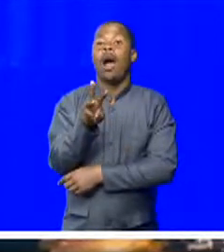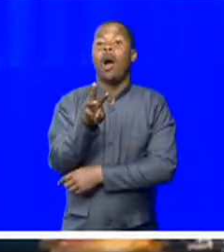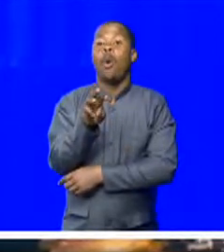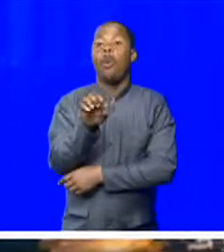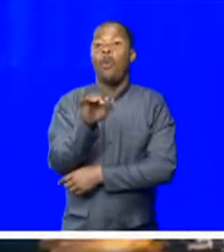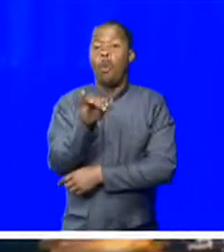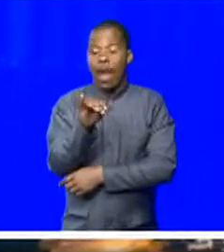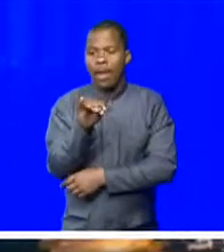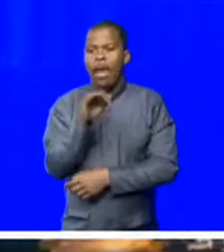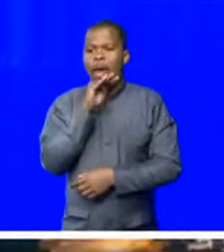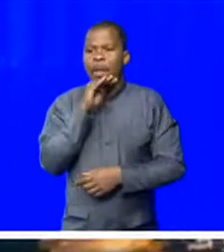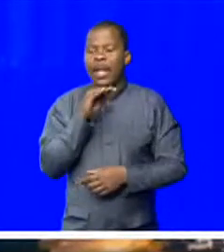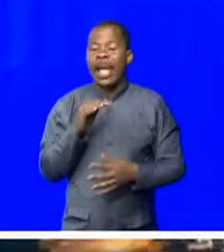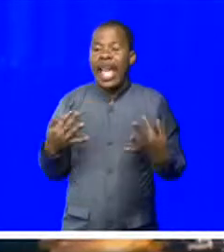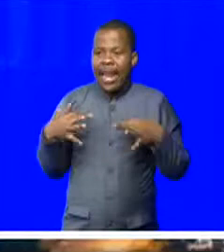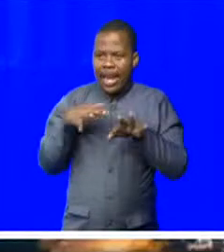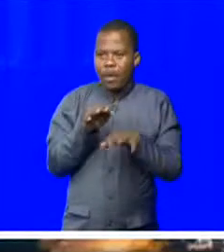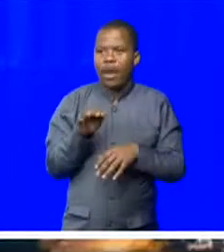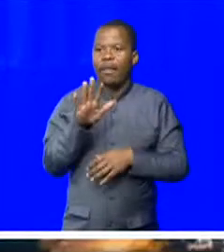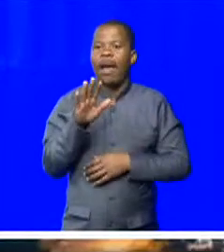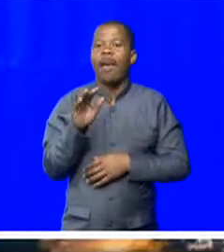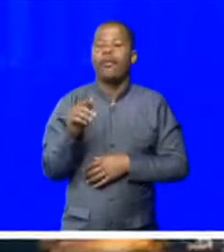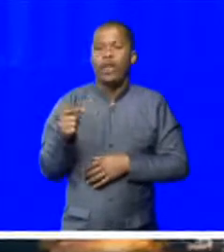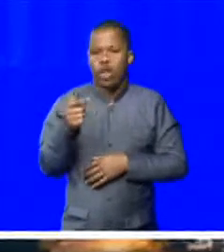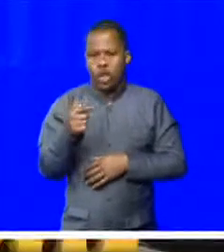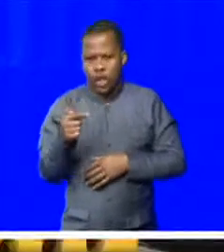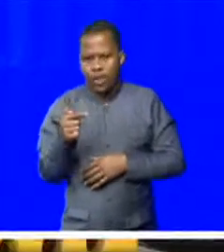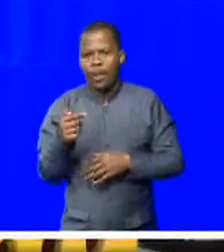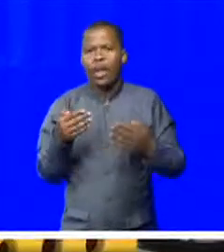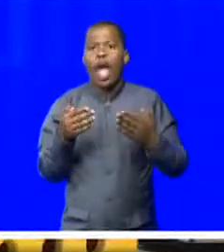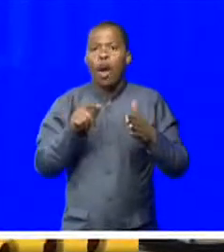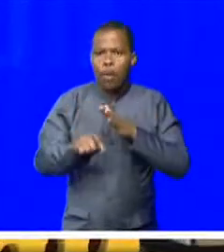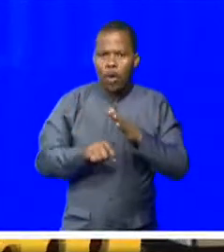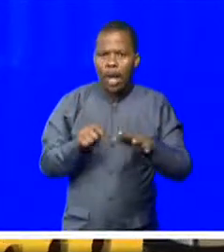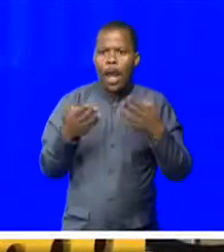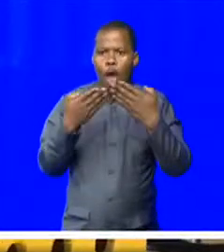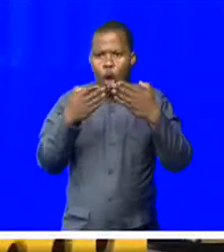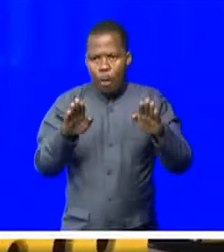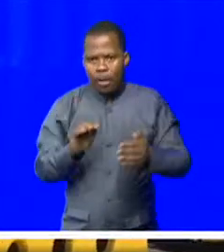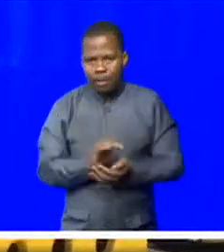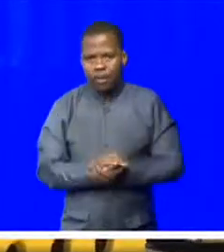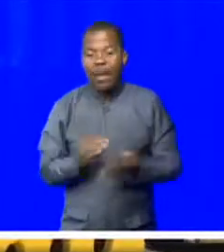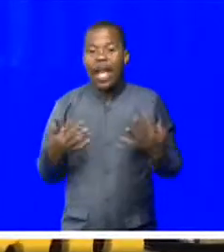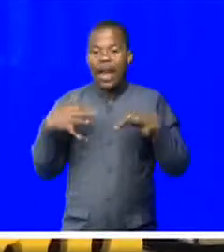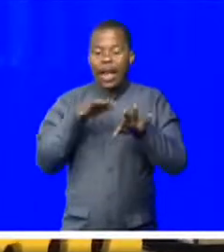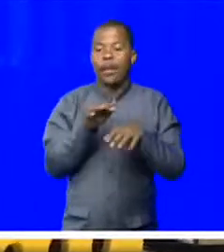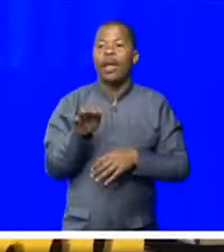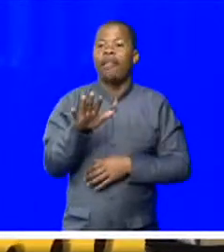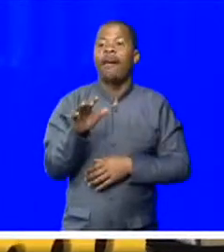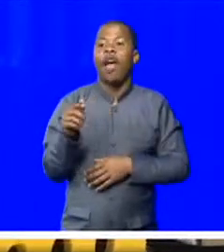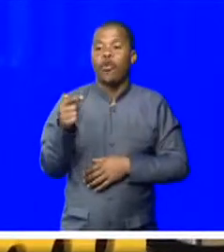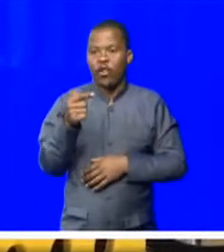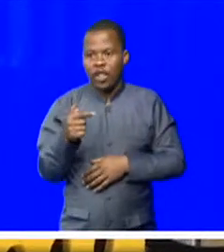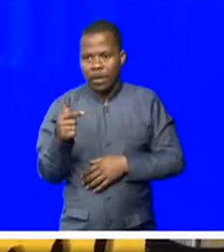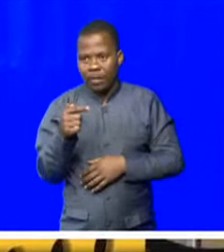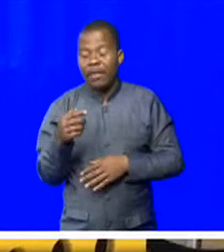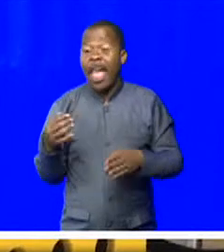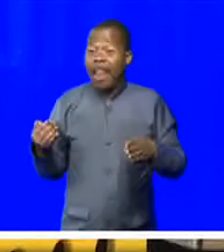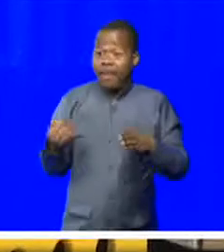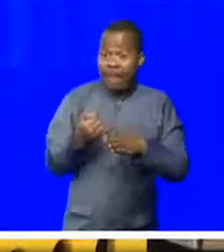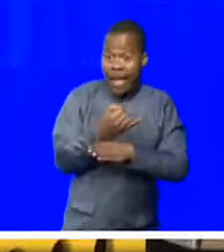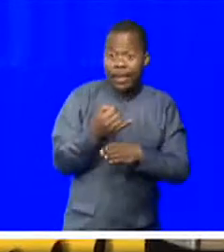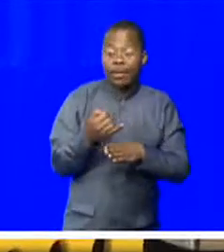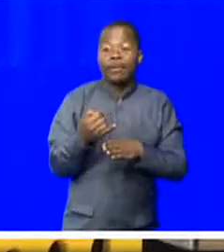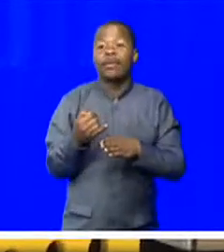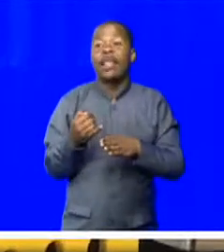company's head office in Eswatini, and we have a report. The 5G network is the latest version of networks also used